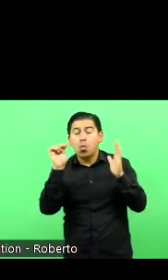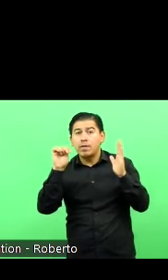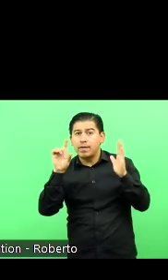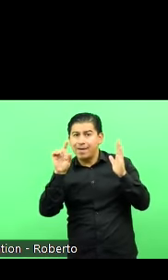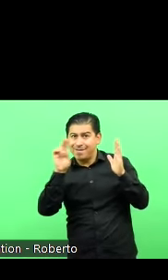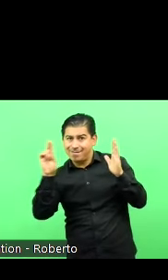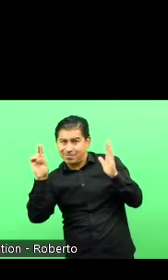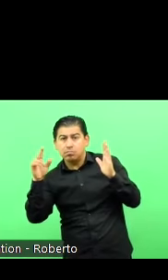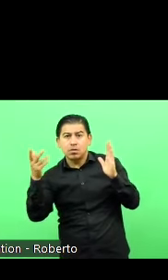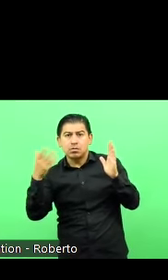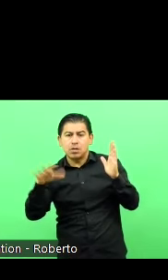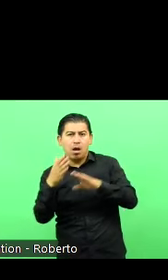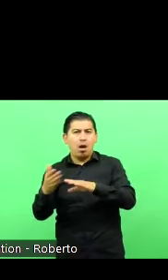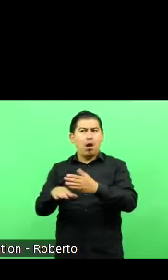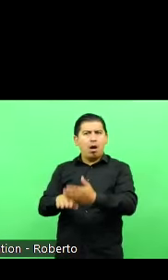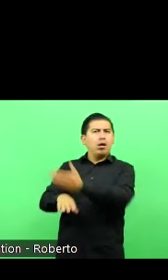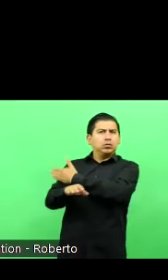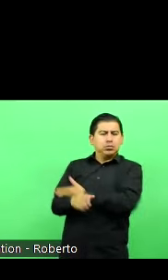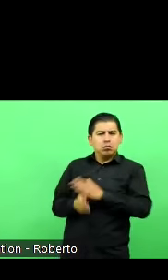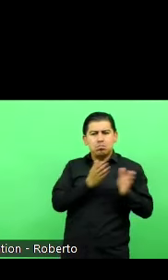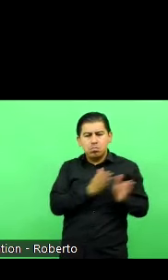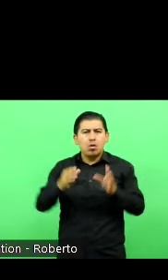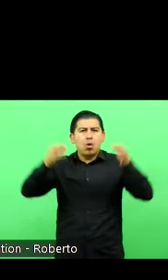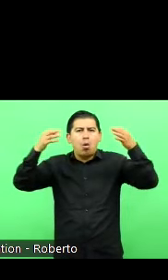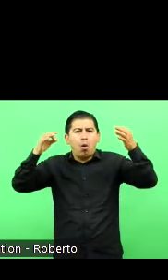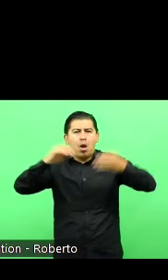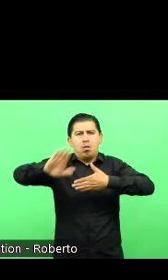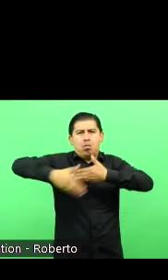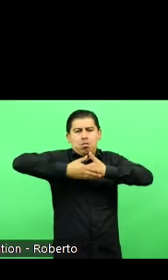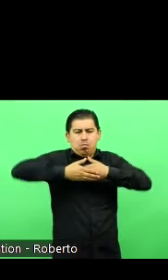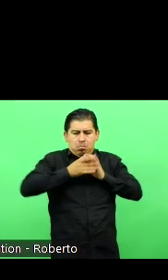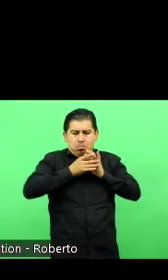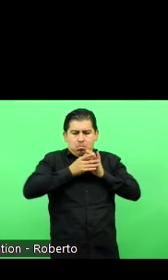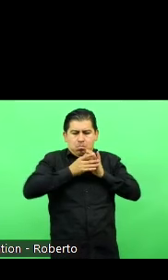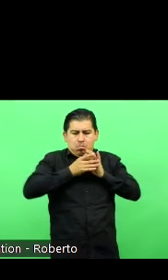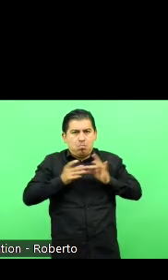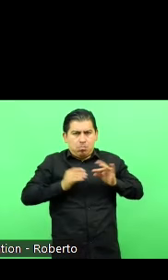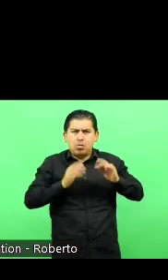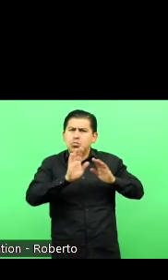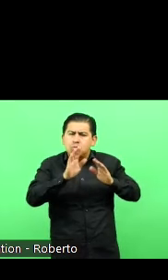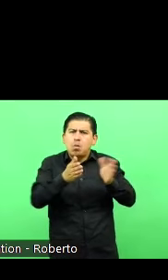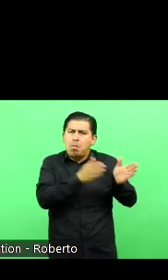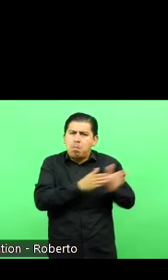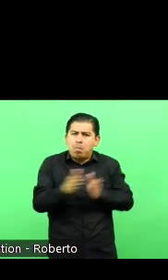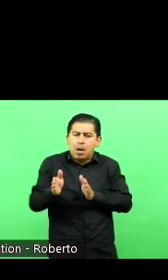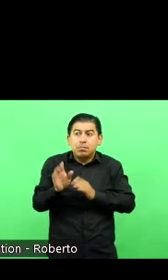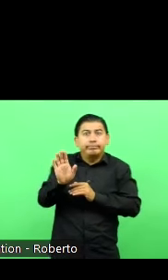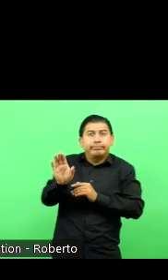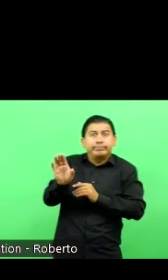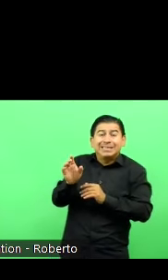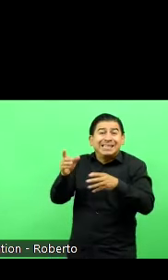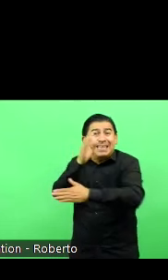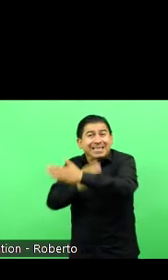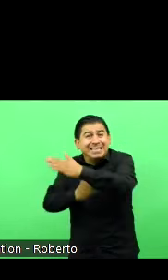with disabilities as part of our disaster resilience scorecard for cities.